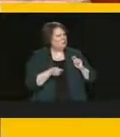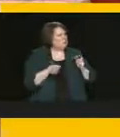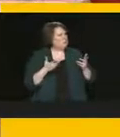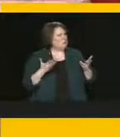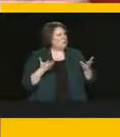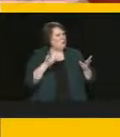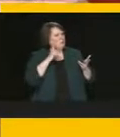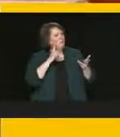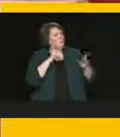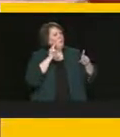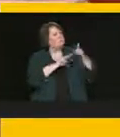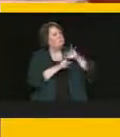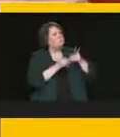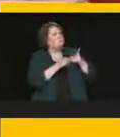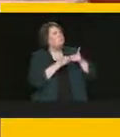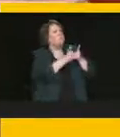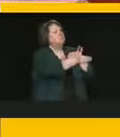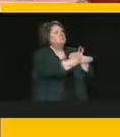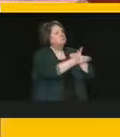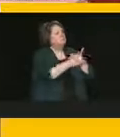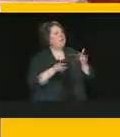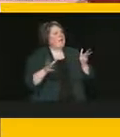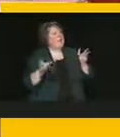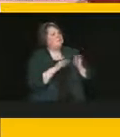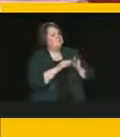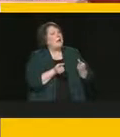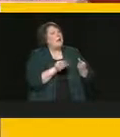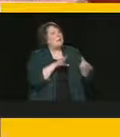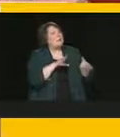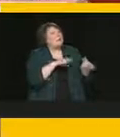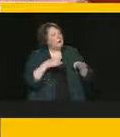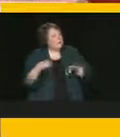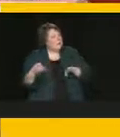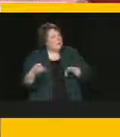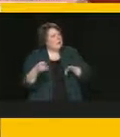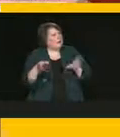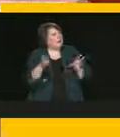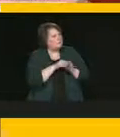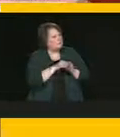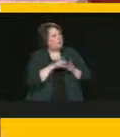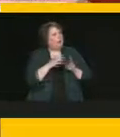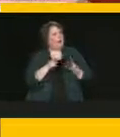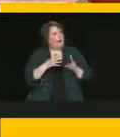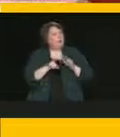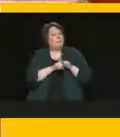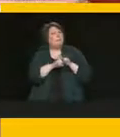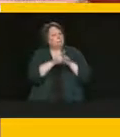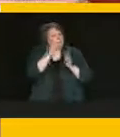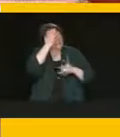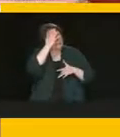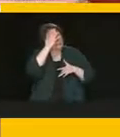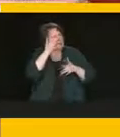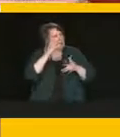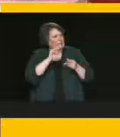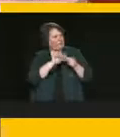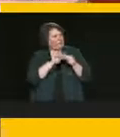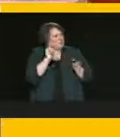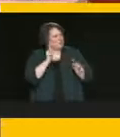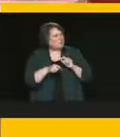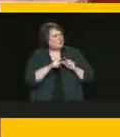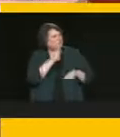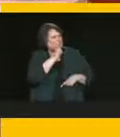total number of deaths and the total number of cases. Can you explain why that wasn't adjusted in the same way that